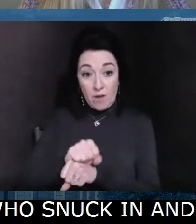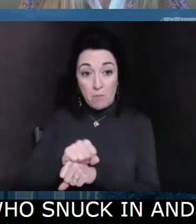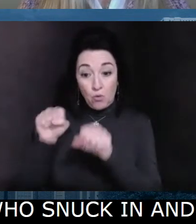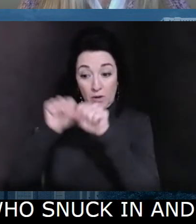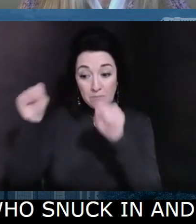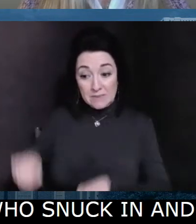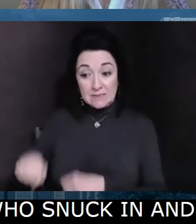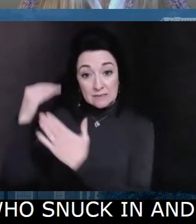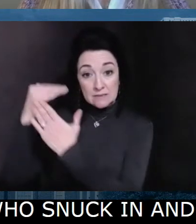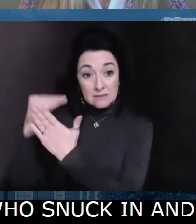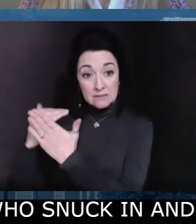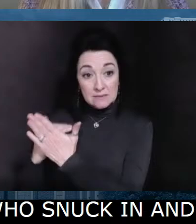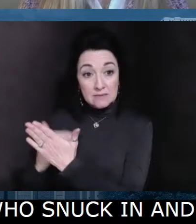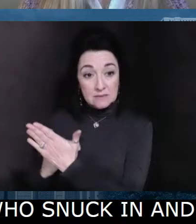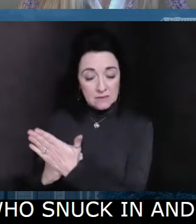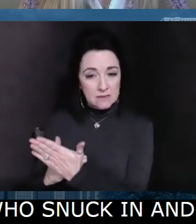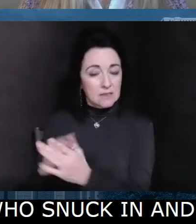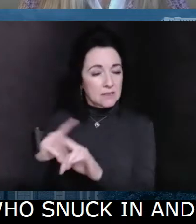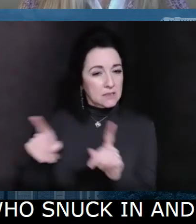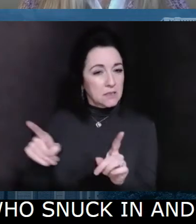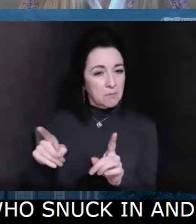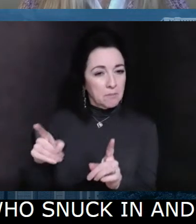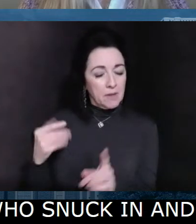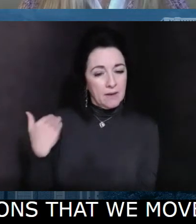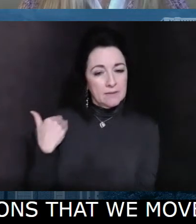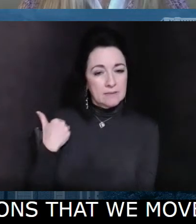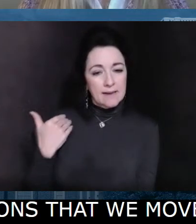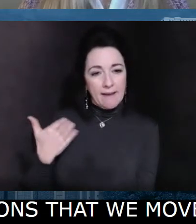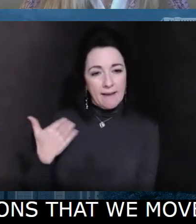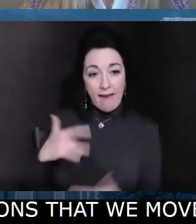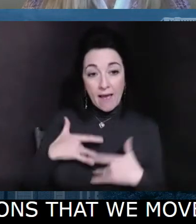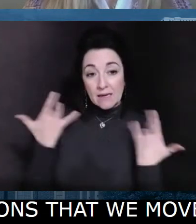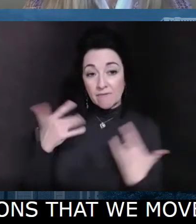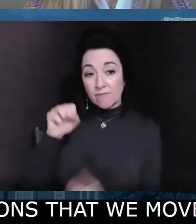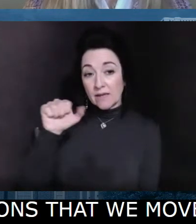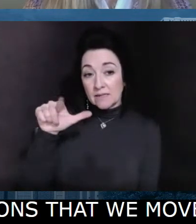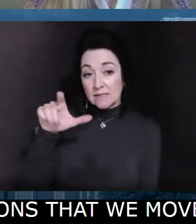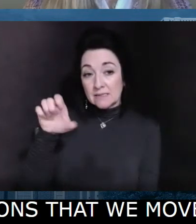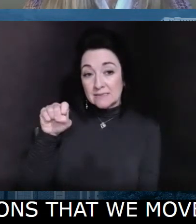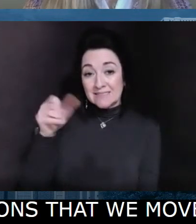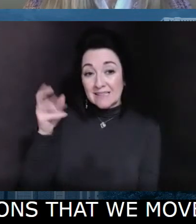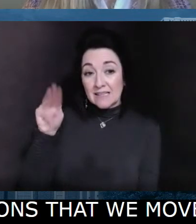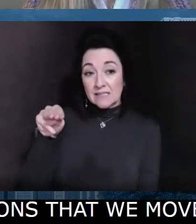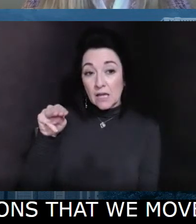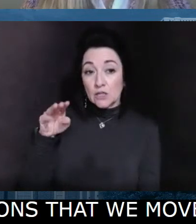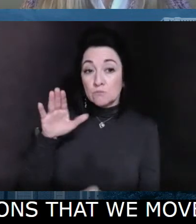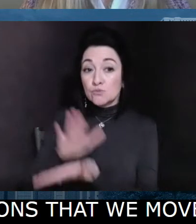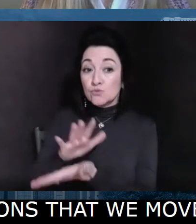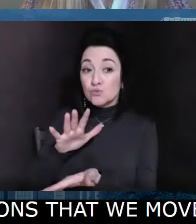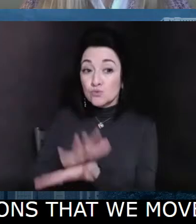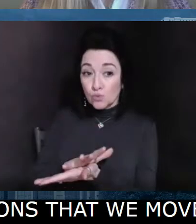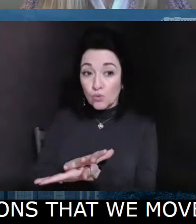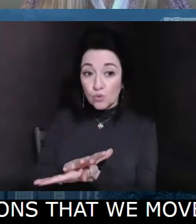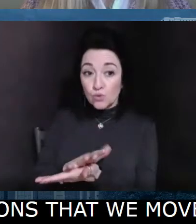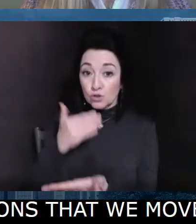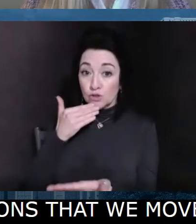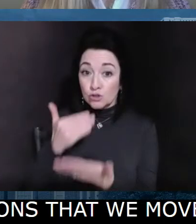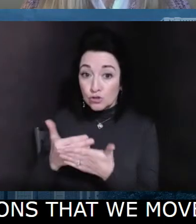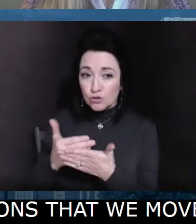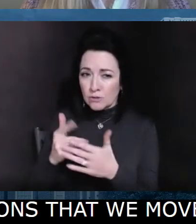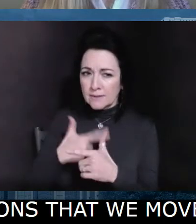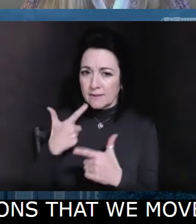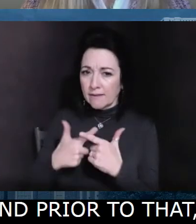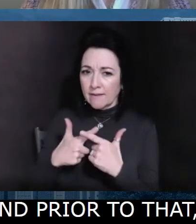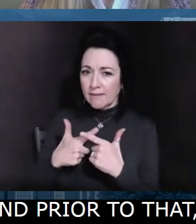had an event at Salesianum School, which worked very well for a couple hours. When the word got out that it was happening, it wasn't